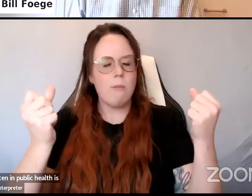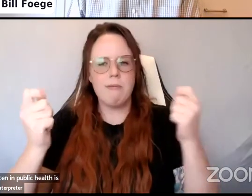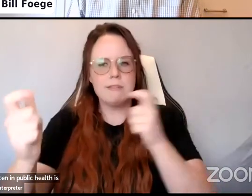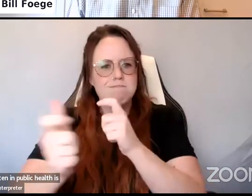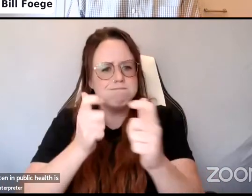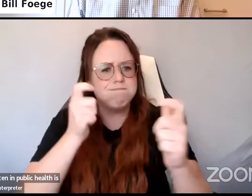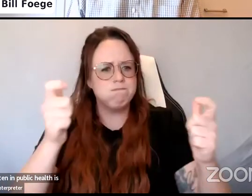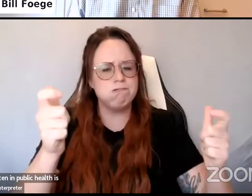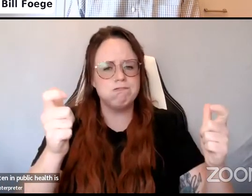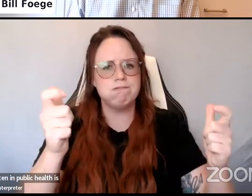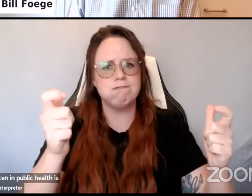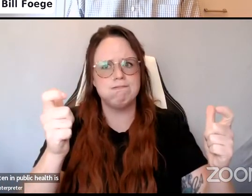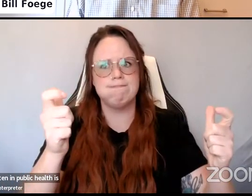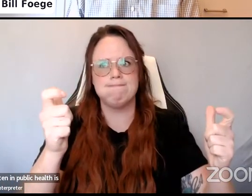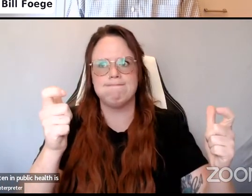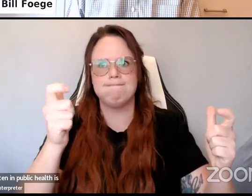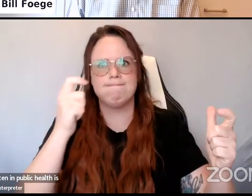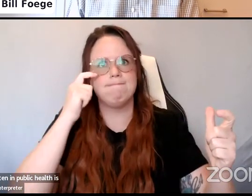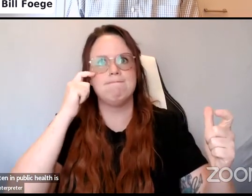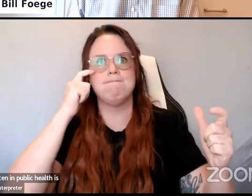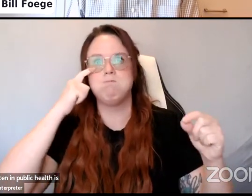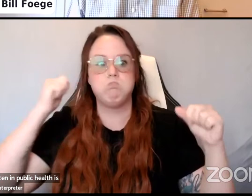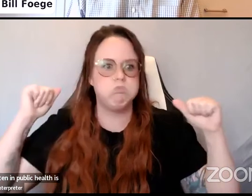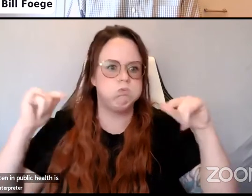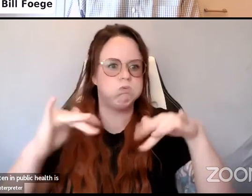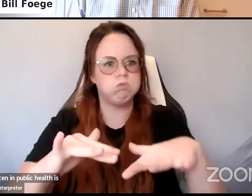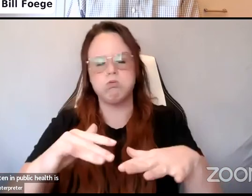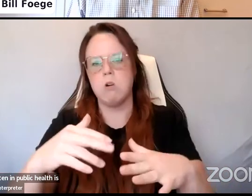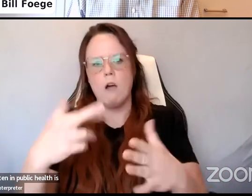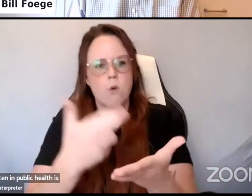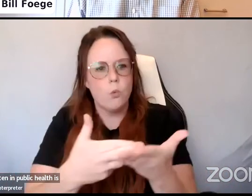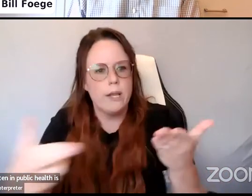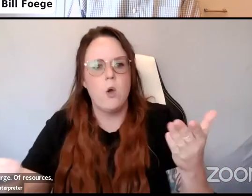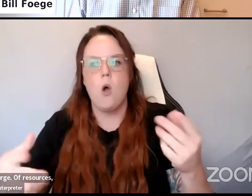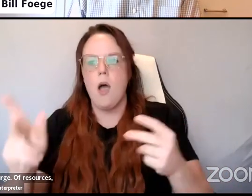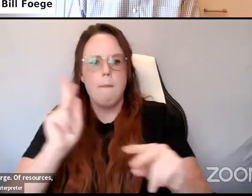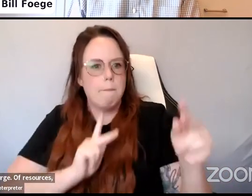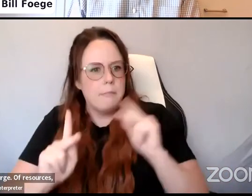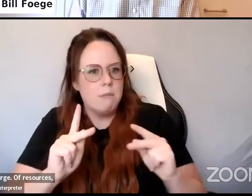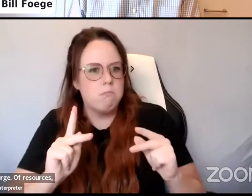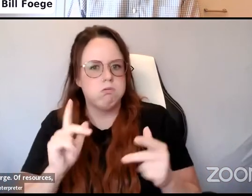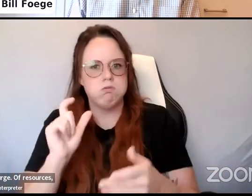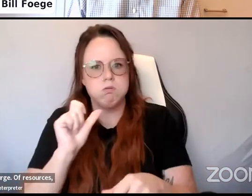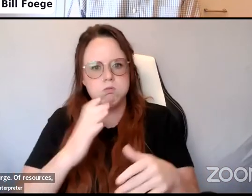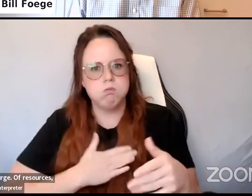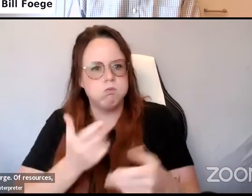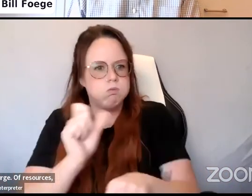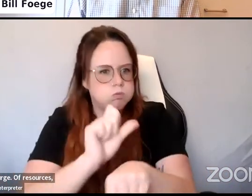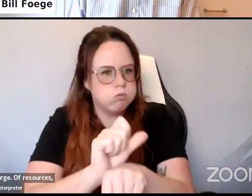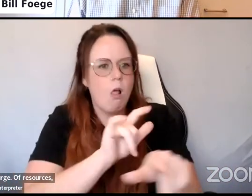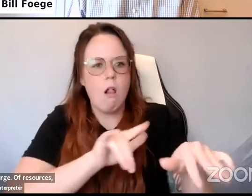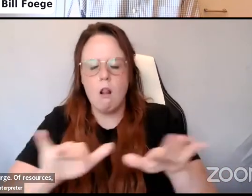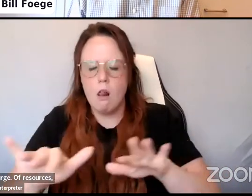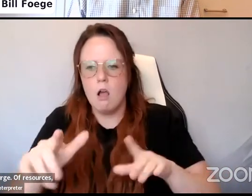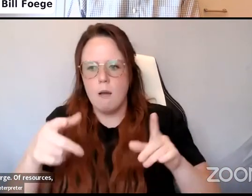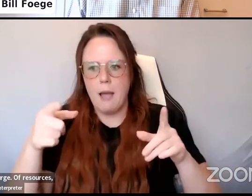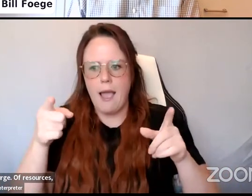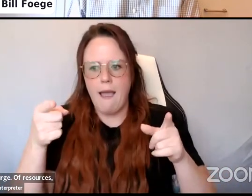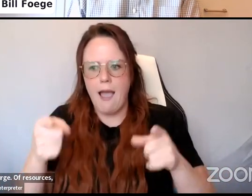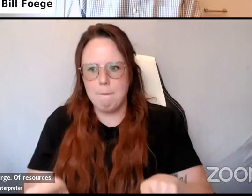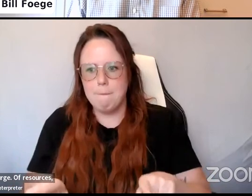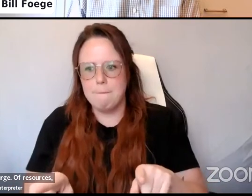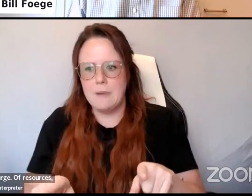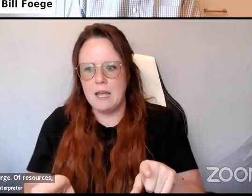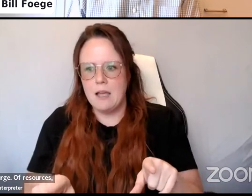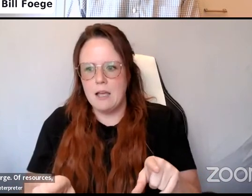uh surge of resources personnel uh effort that then we let go